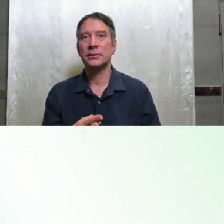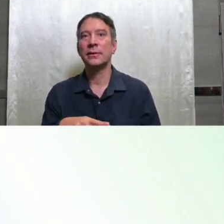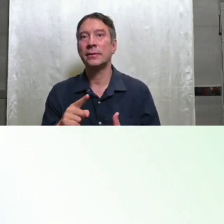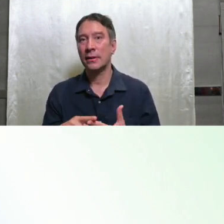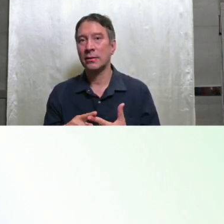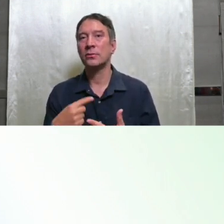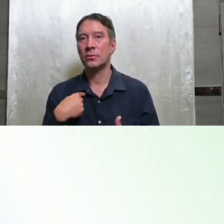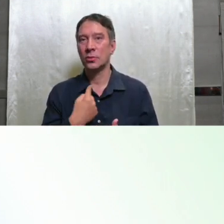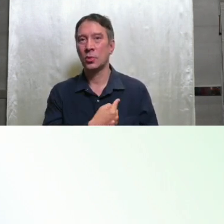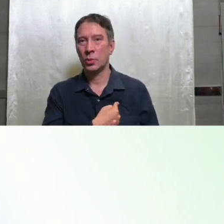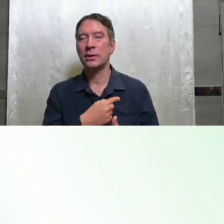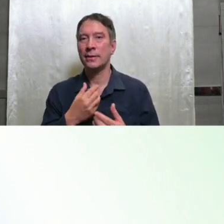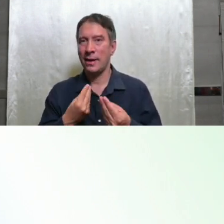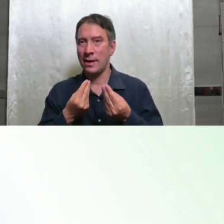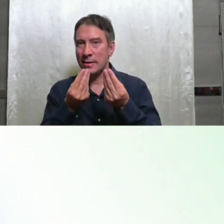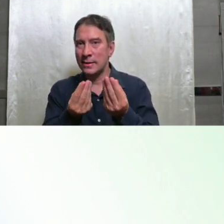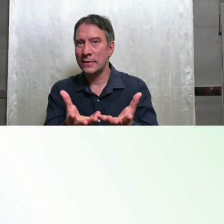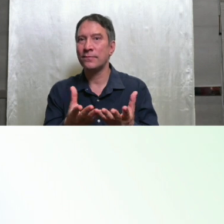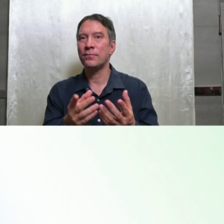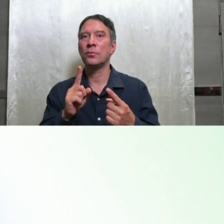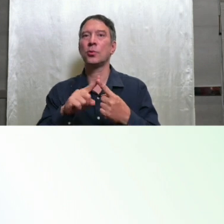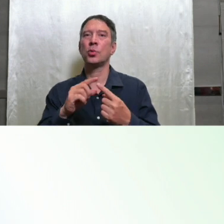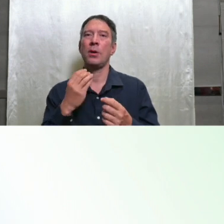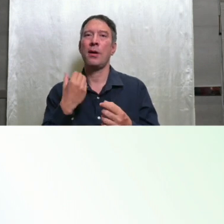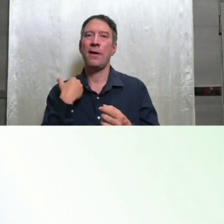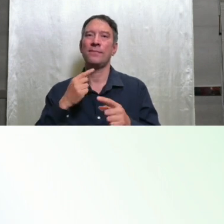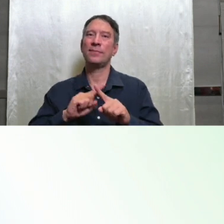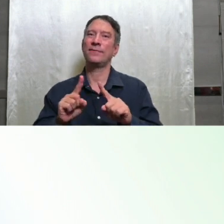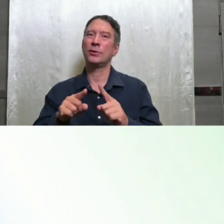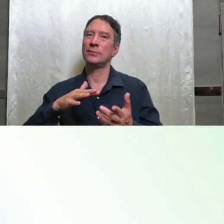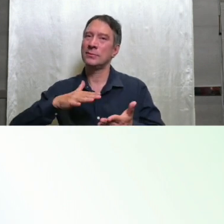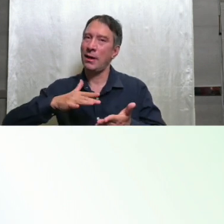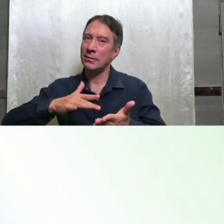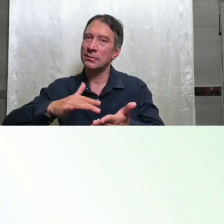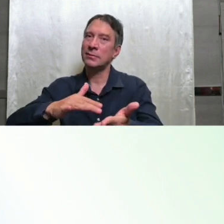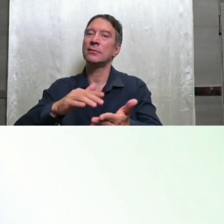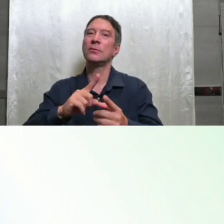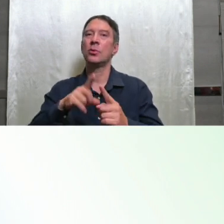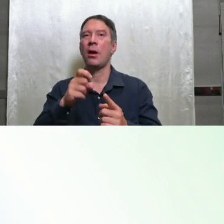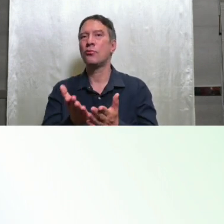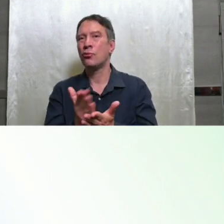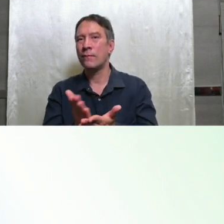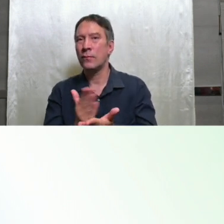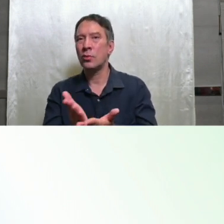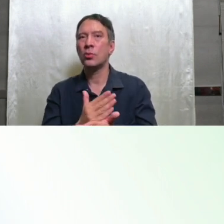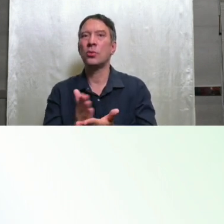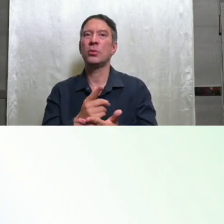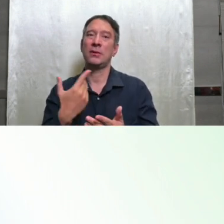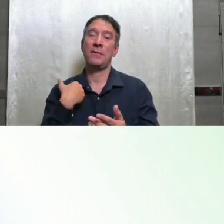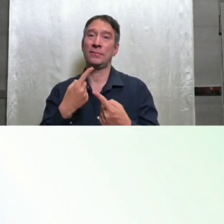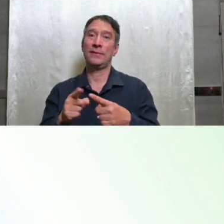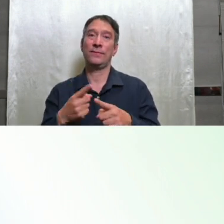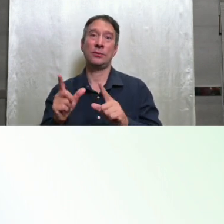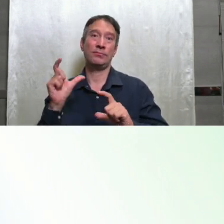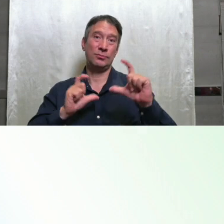business of managing motivation, right? And the thing is, people forget things over time. Recall is a feature where we tap into the rich platforms that students